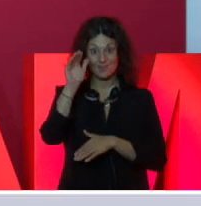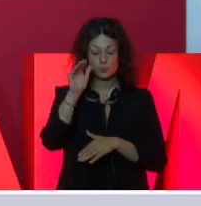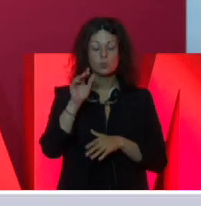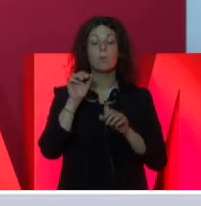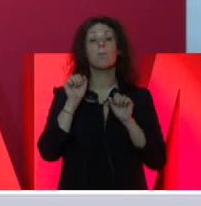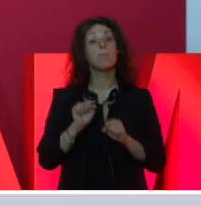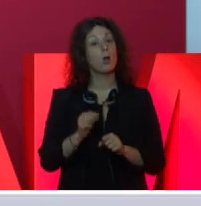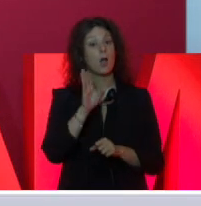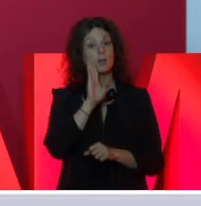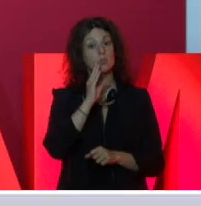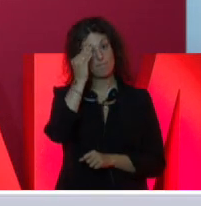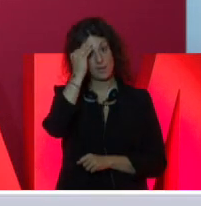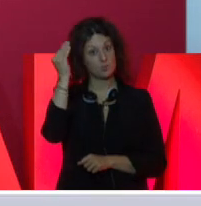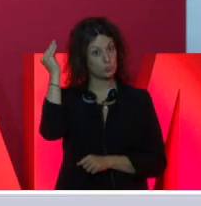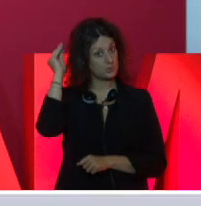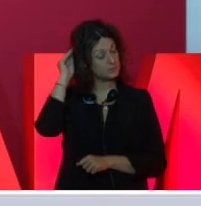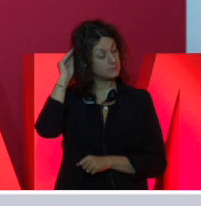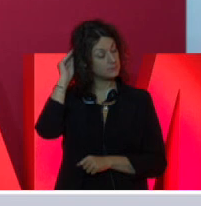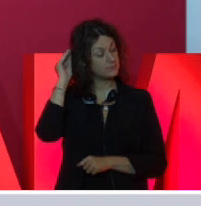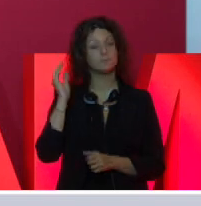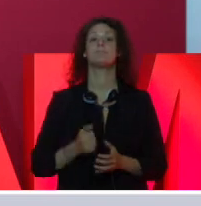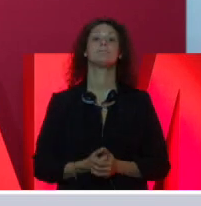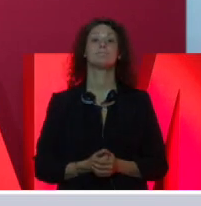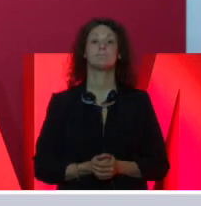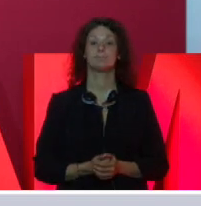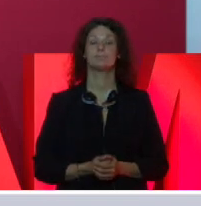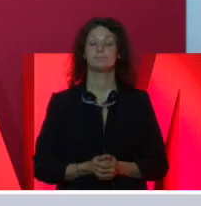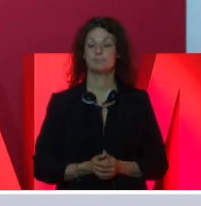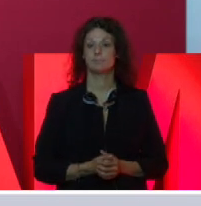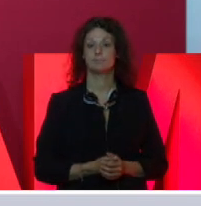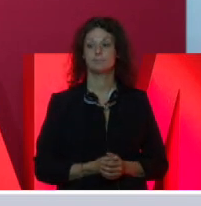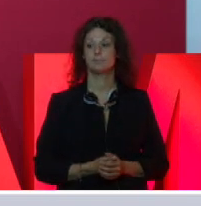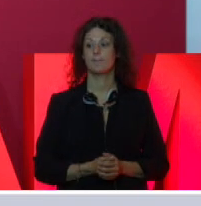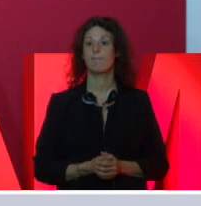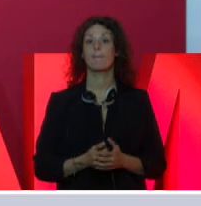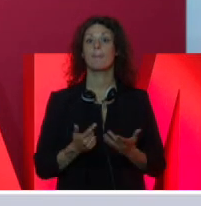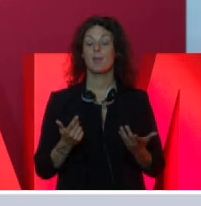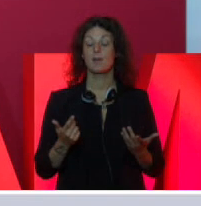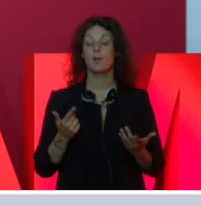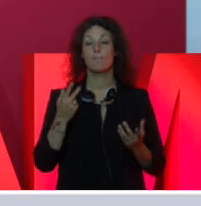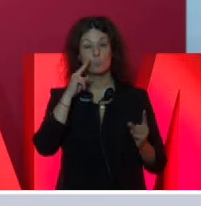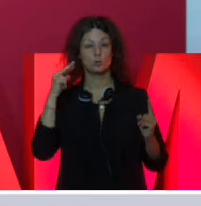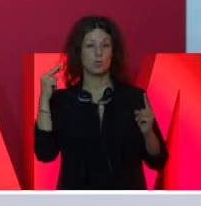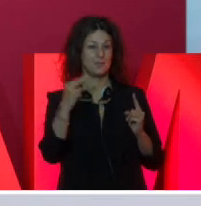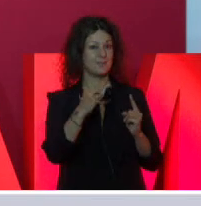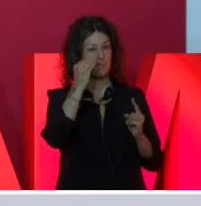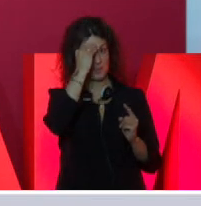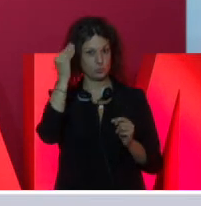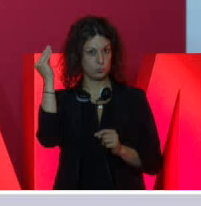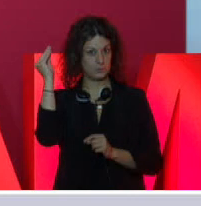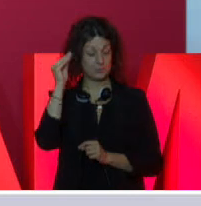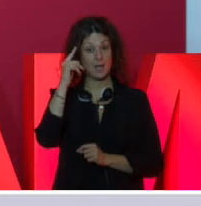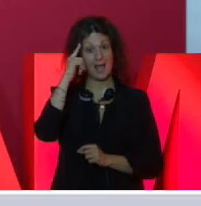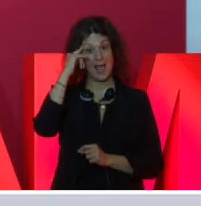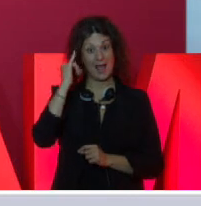all of this information is biased by a number of elements. In that respect, artificial intelligence